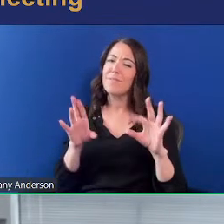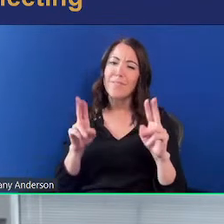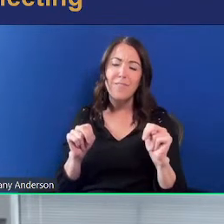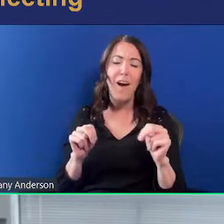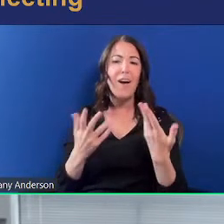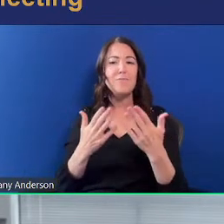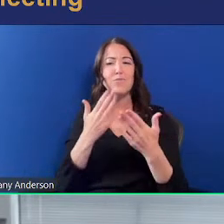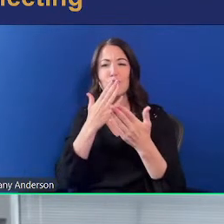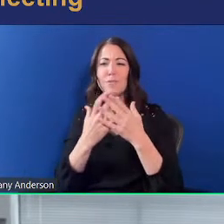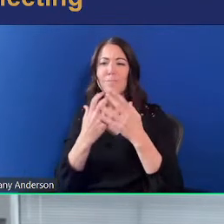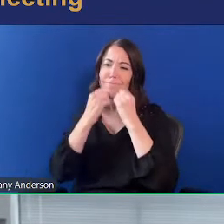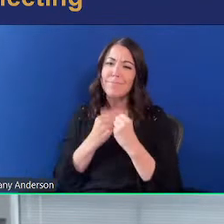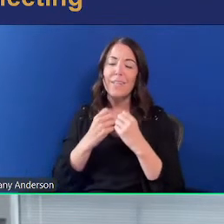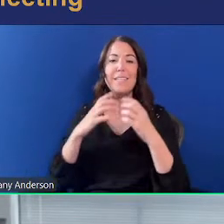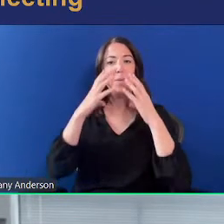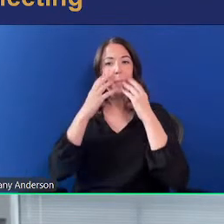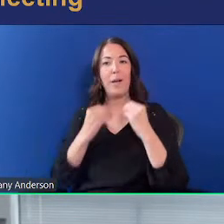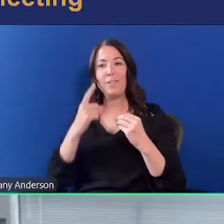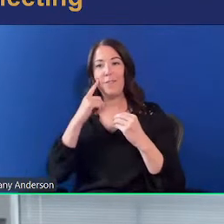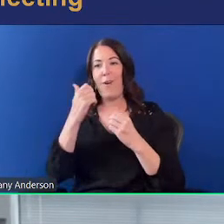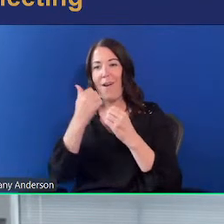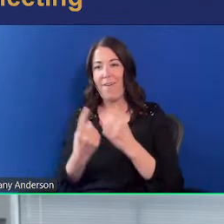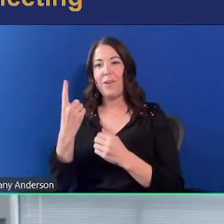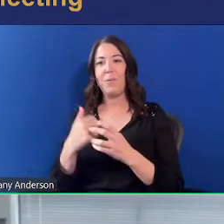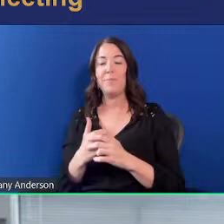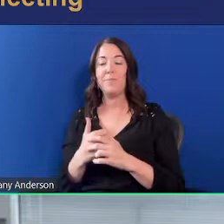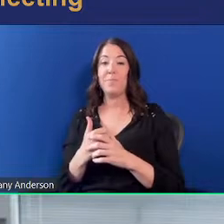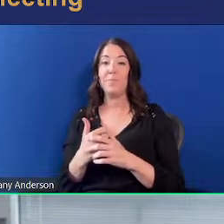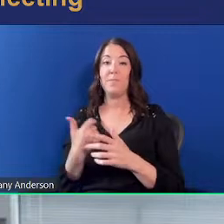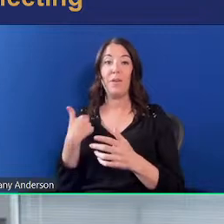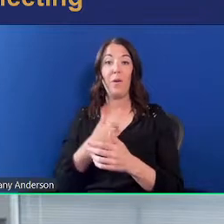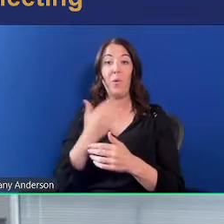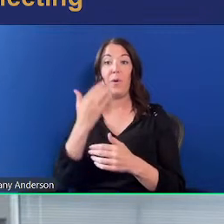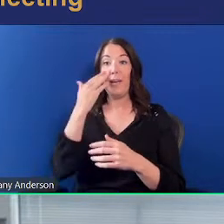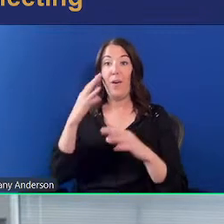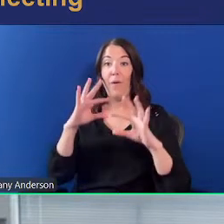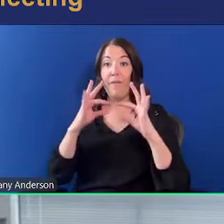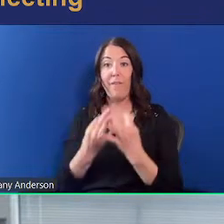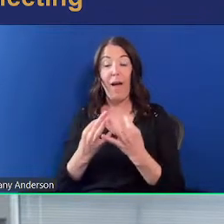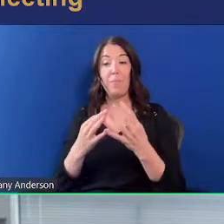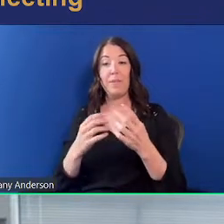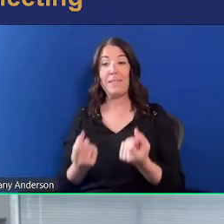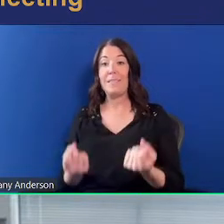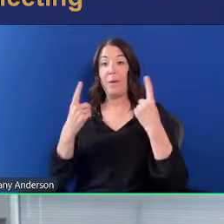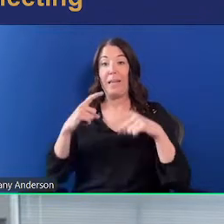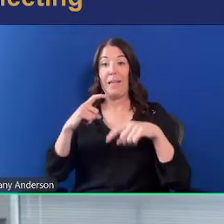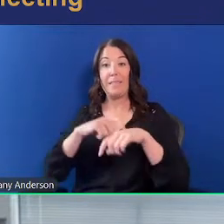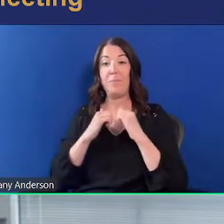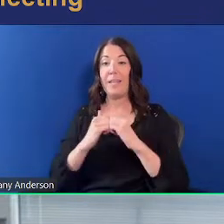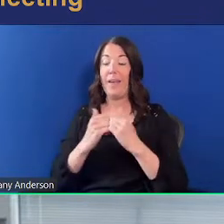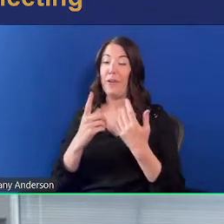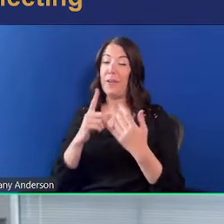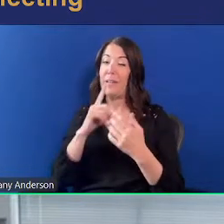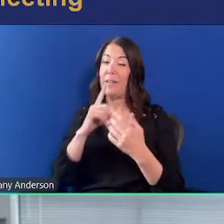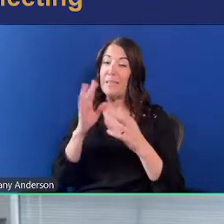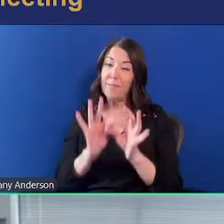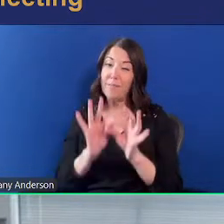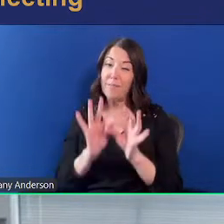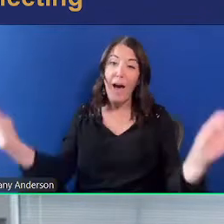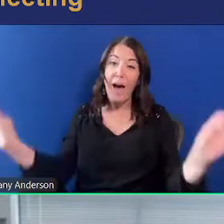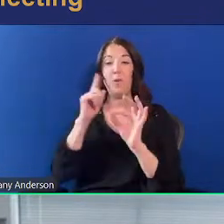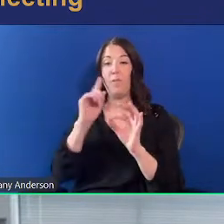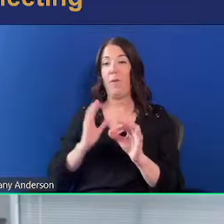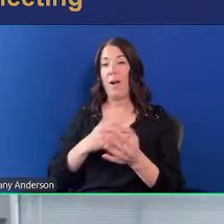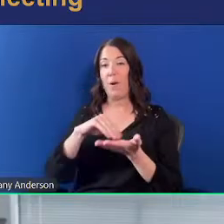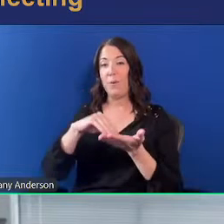for everyone. We know that the time that families can spend together to connect is so valuable for them.